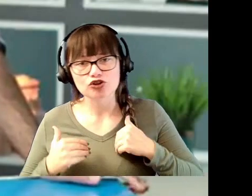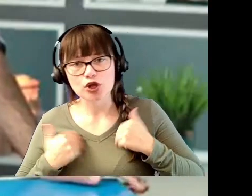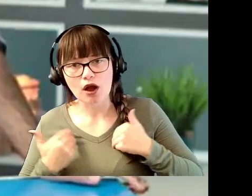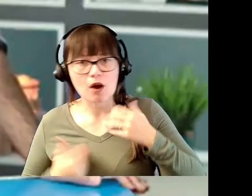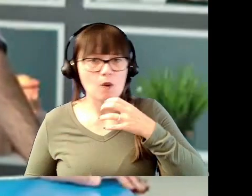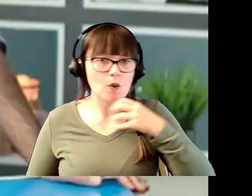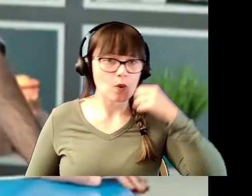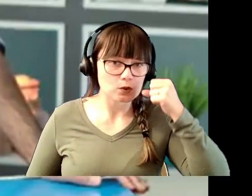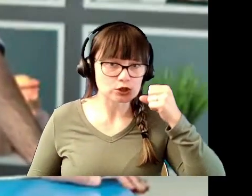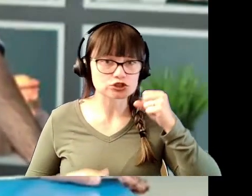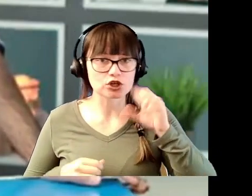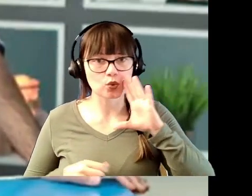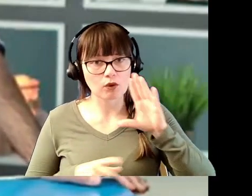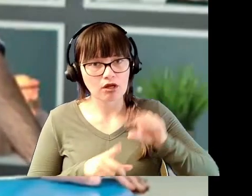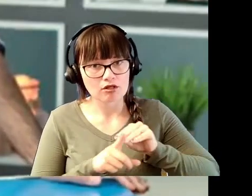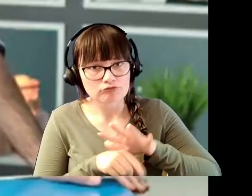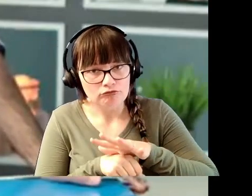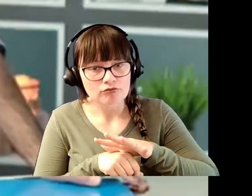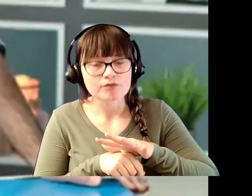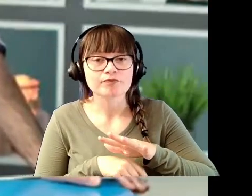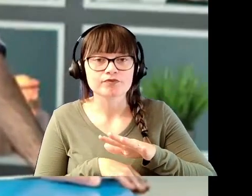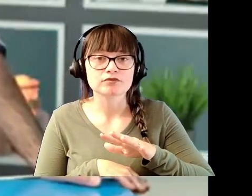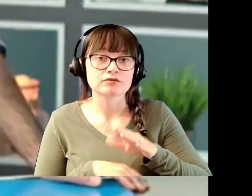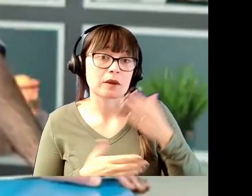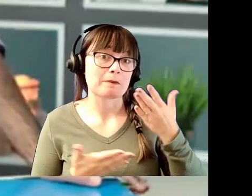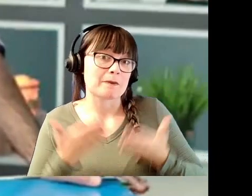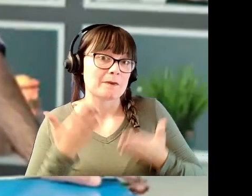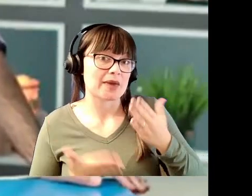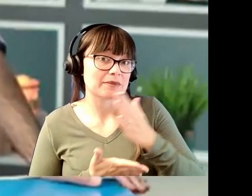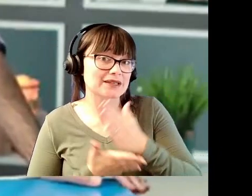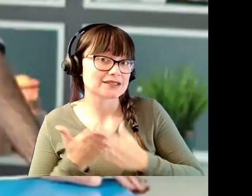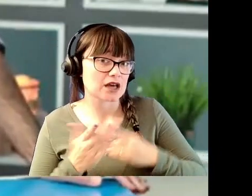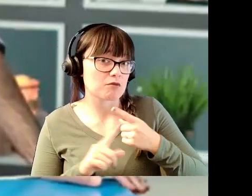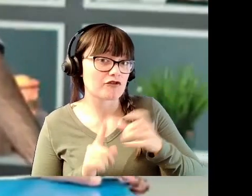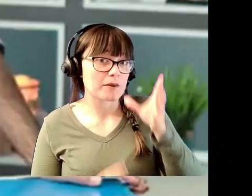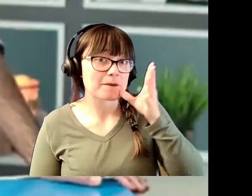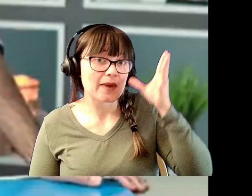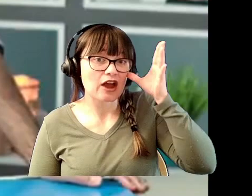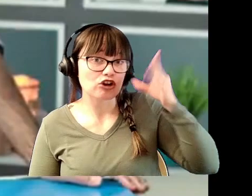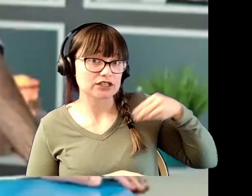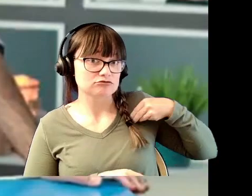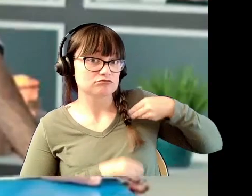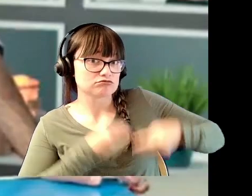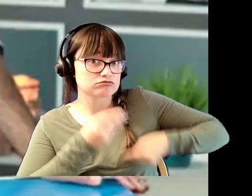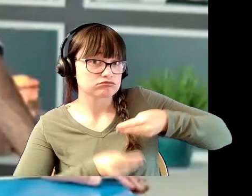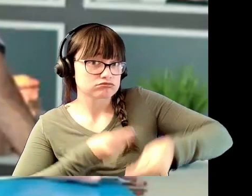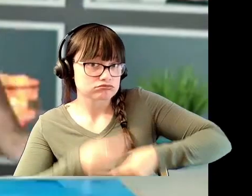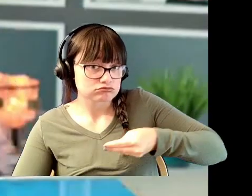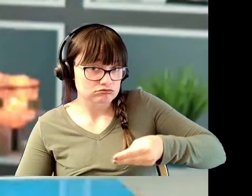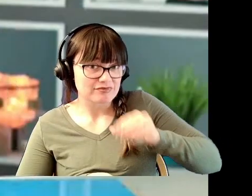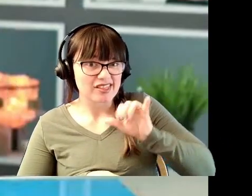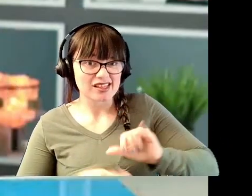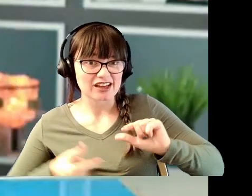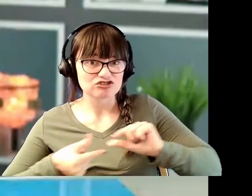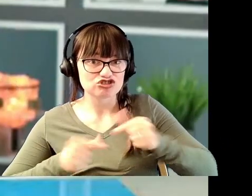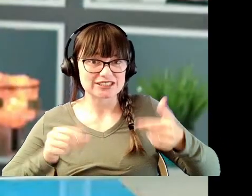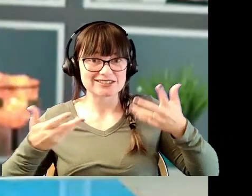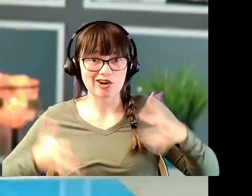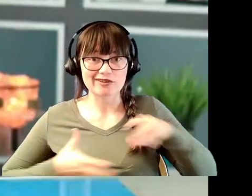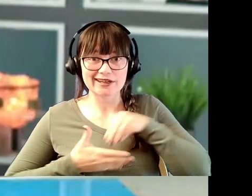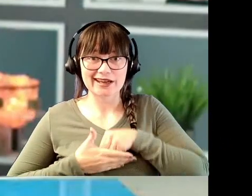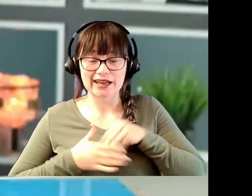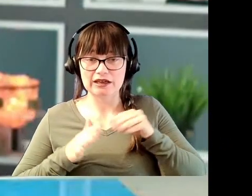could inherit the genetic effects. A lot of different cancers we're learning run within families. And so, if someone in your